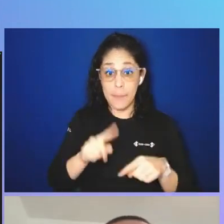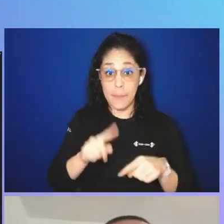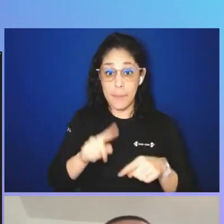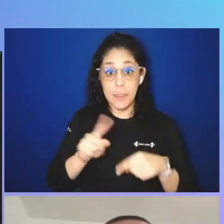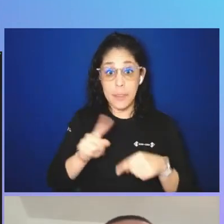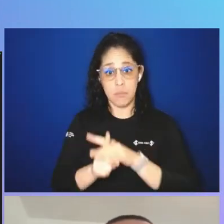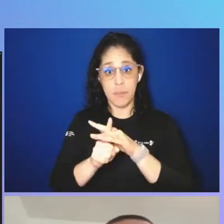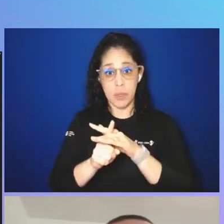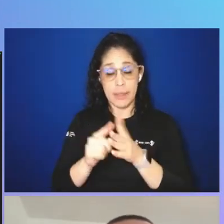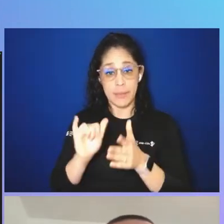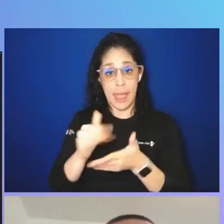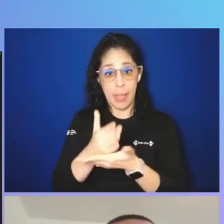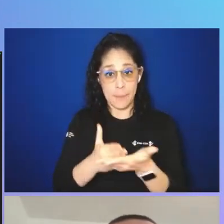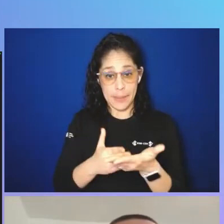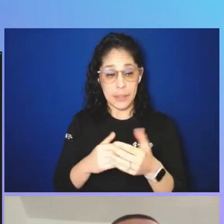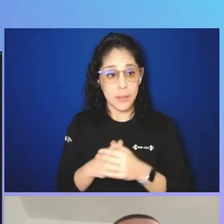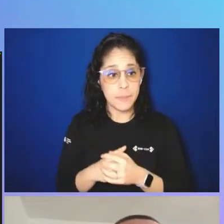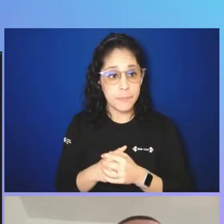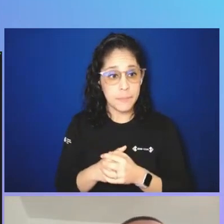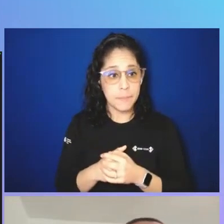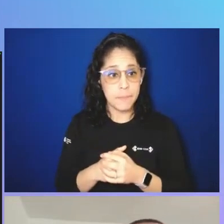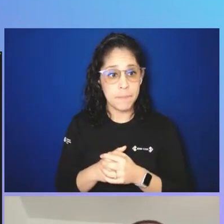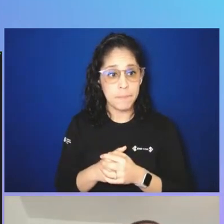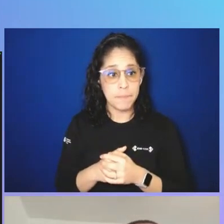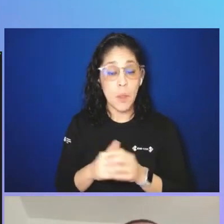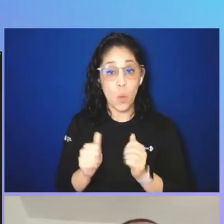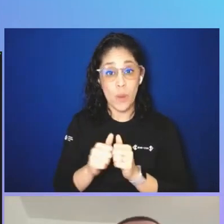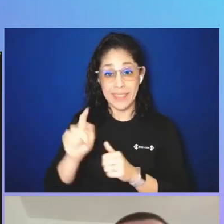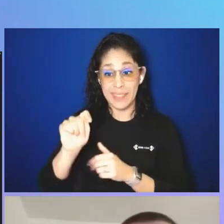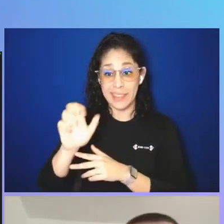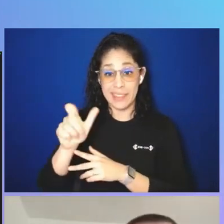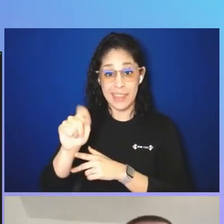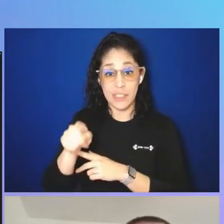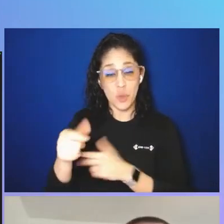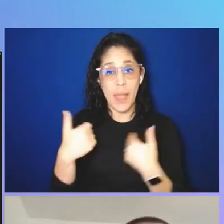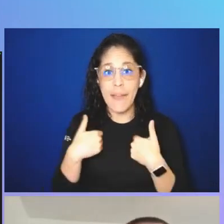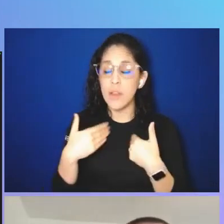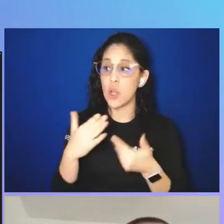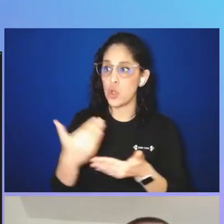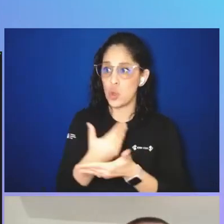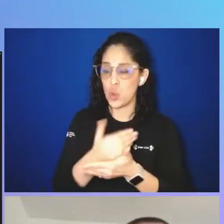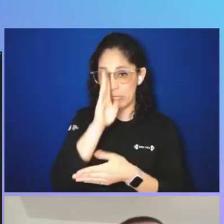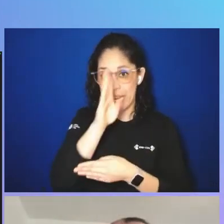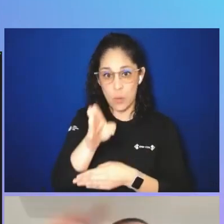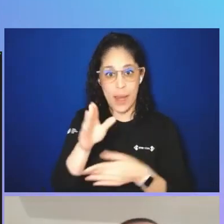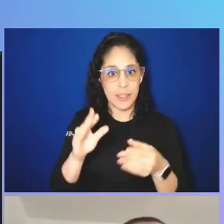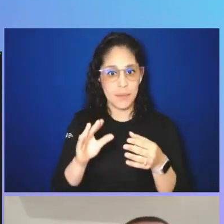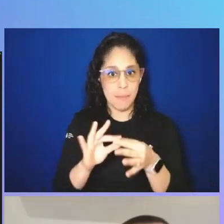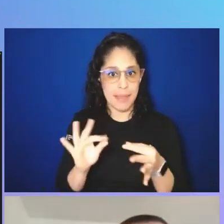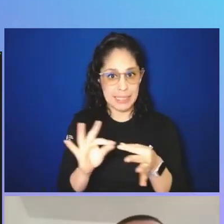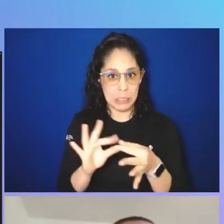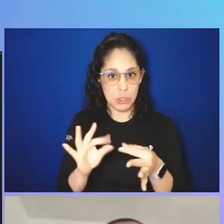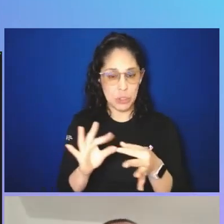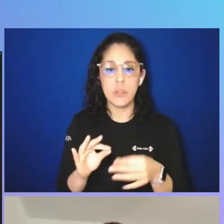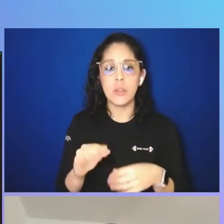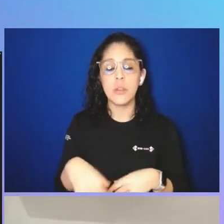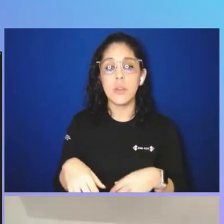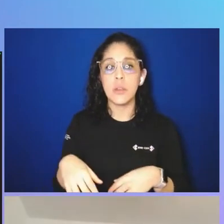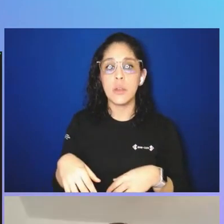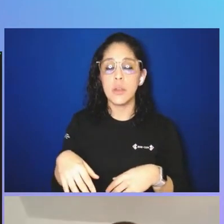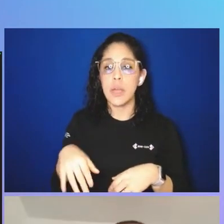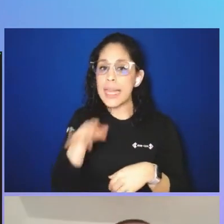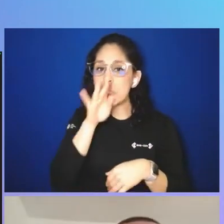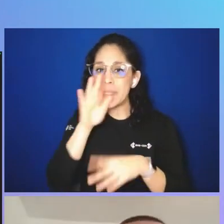case, we're populating it with the text, "You have a new direct message." And a speech bubble indicates that that would